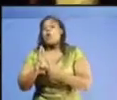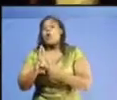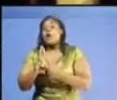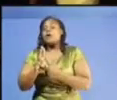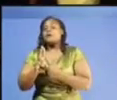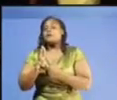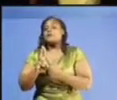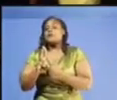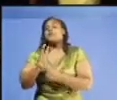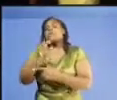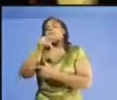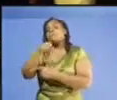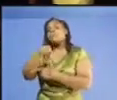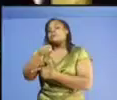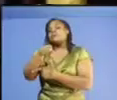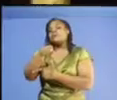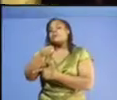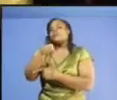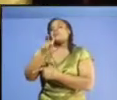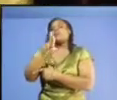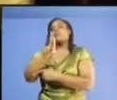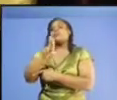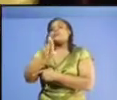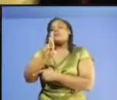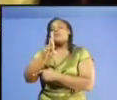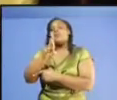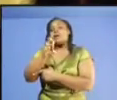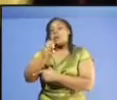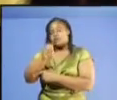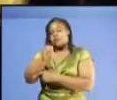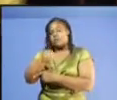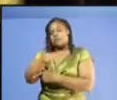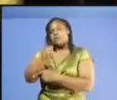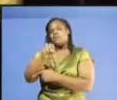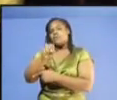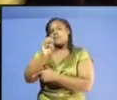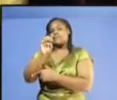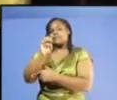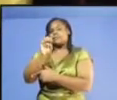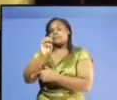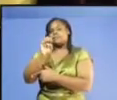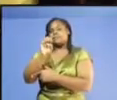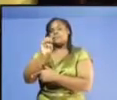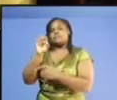Pandemic problems or purposeful praise.